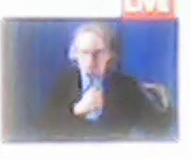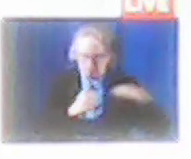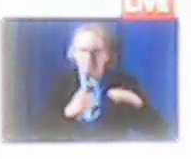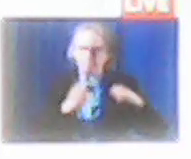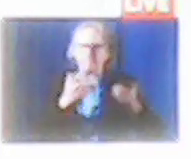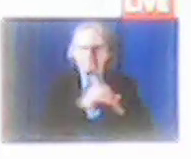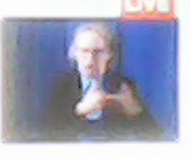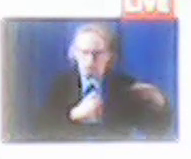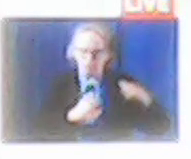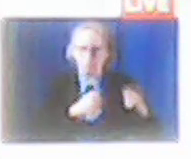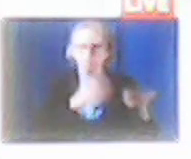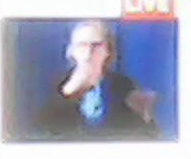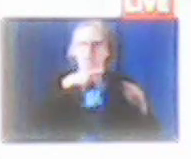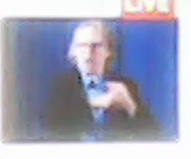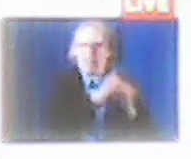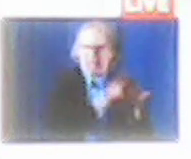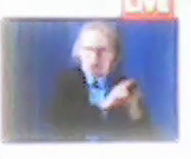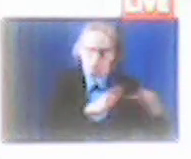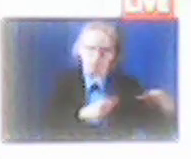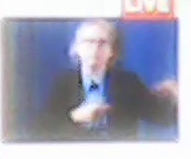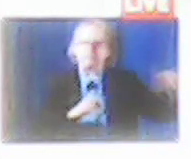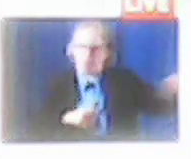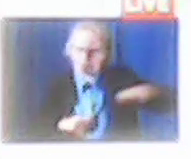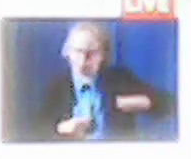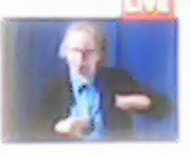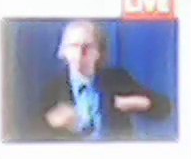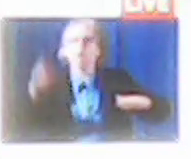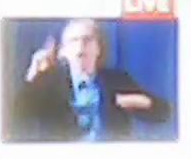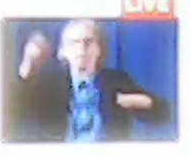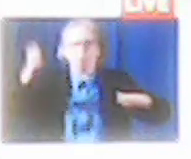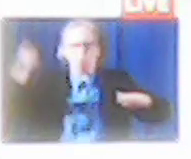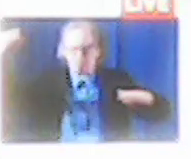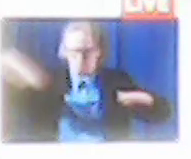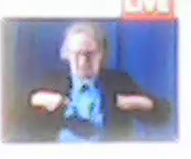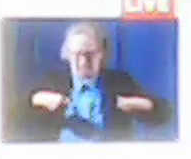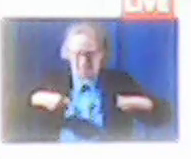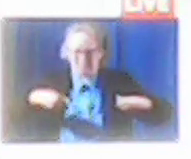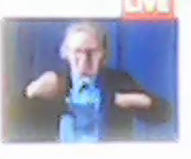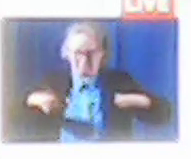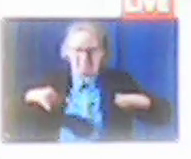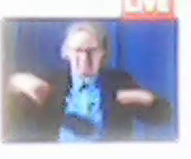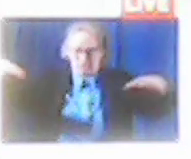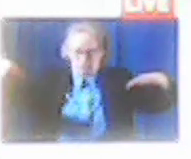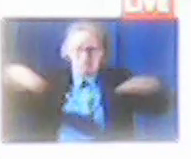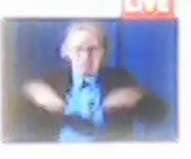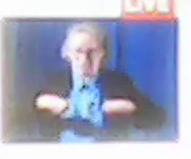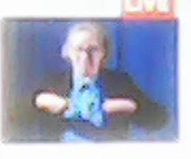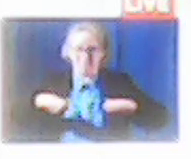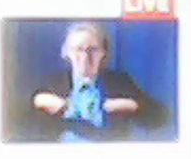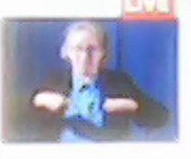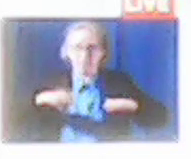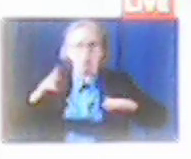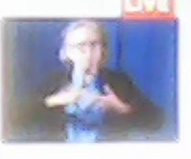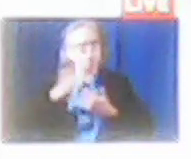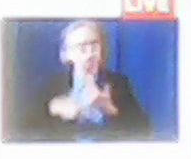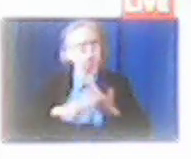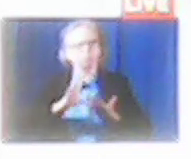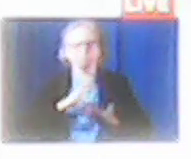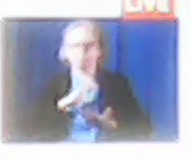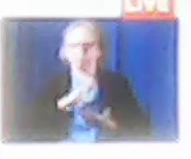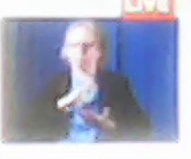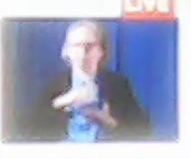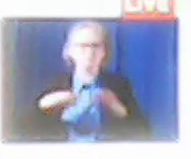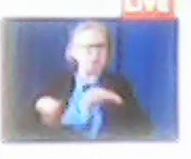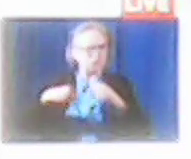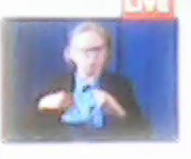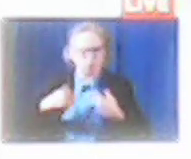their hours in a uniform percentage between 10 and 50%. So they're going to reduce hours for employees between 10 and